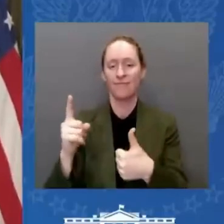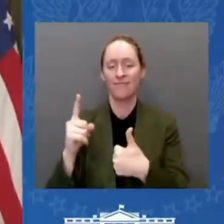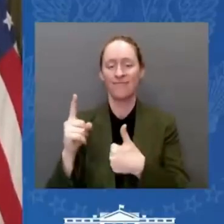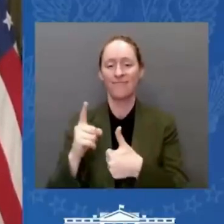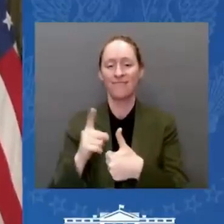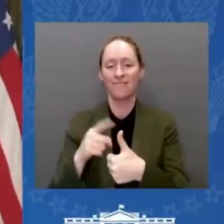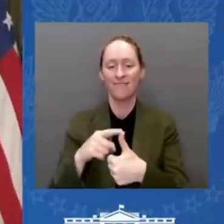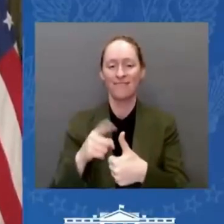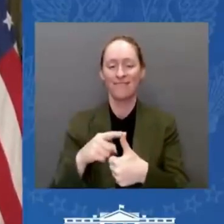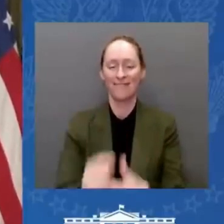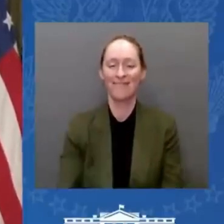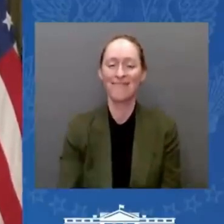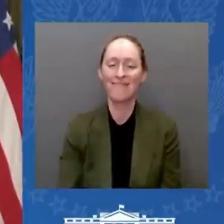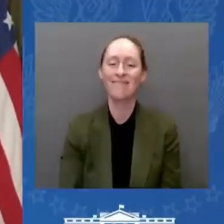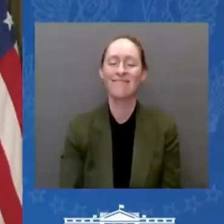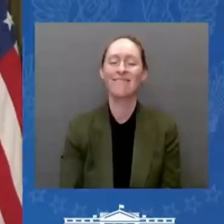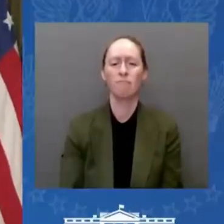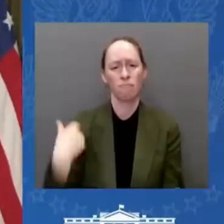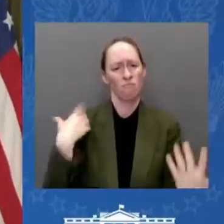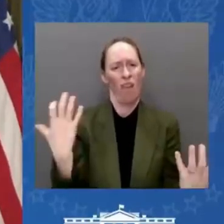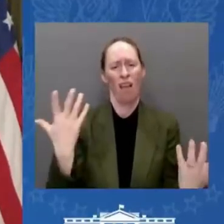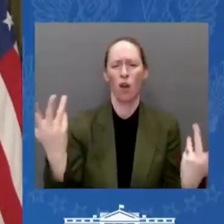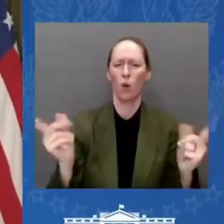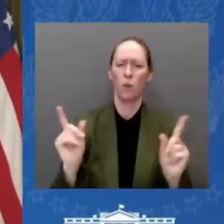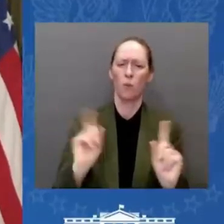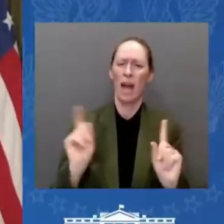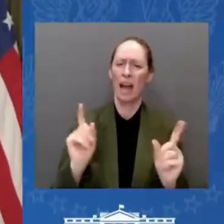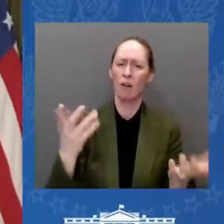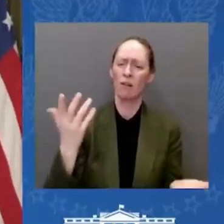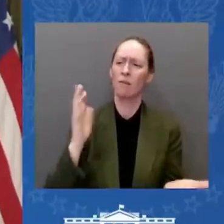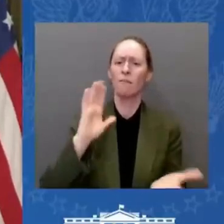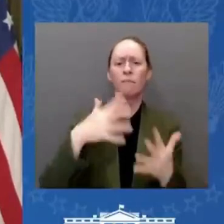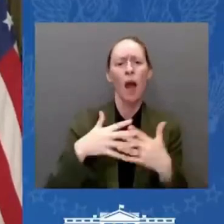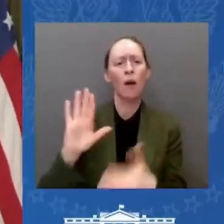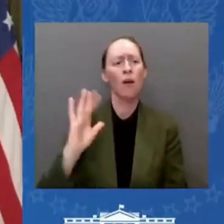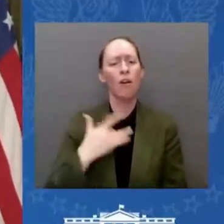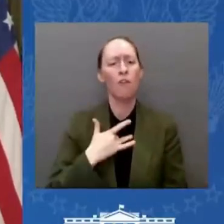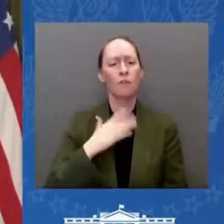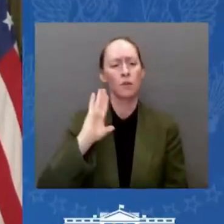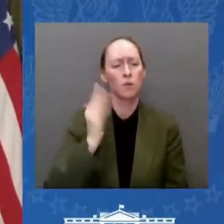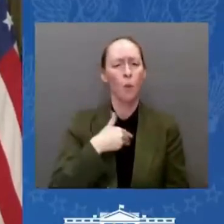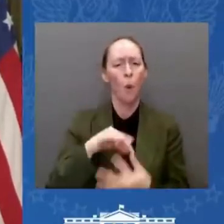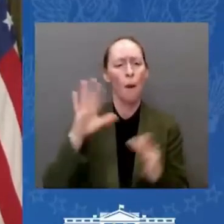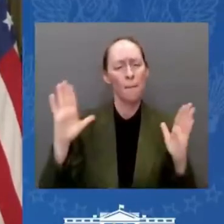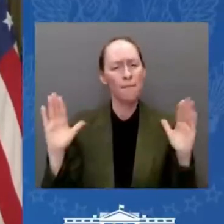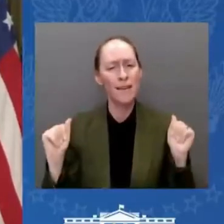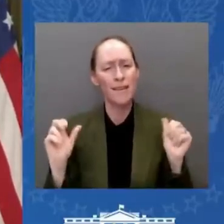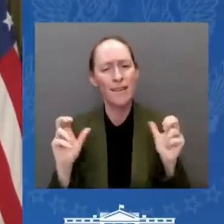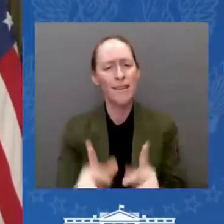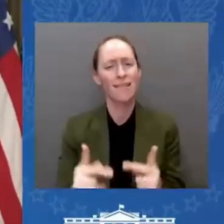and integrity, and it's starting to happen. People are the conversations are becoming more normal,